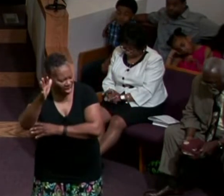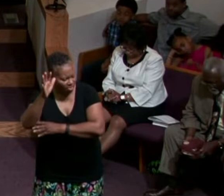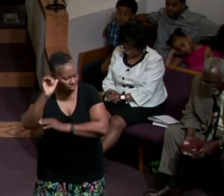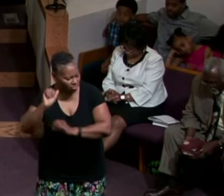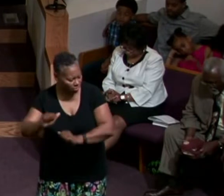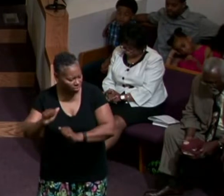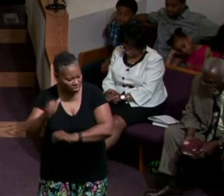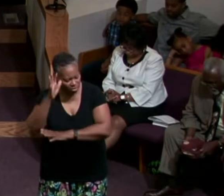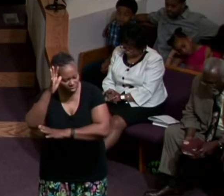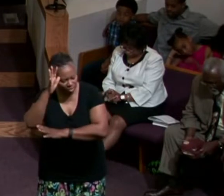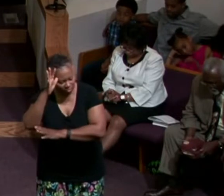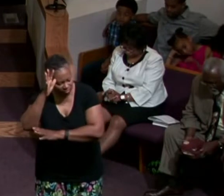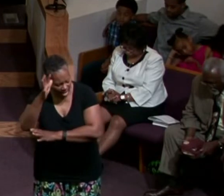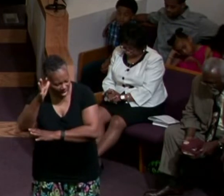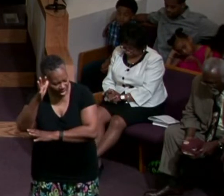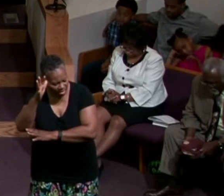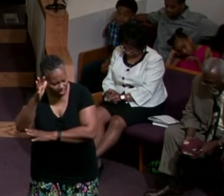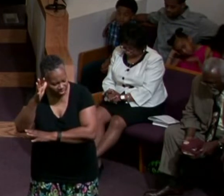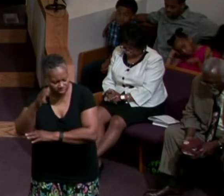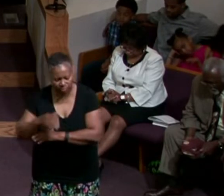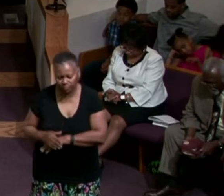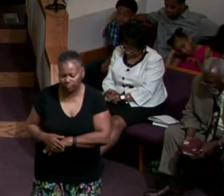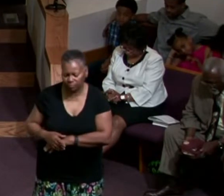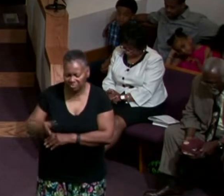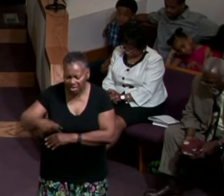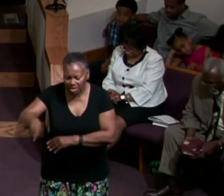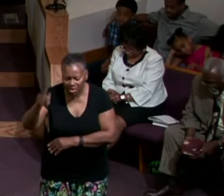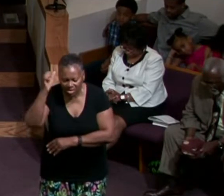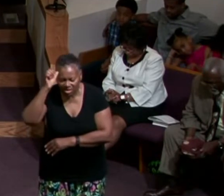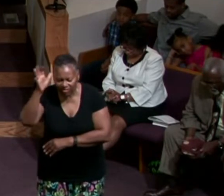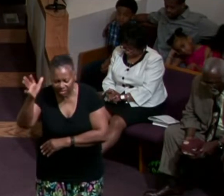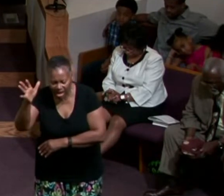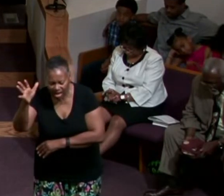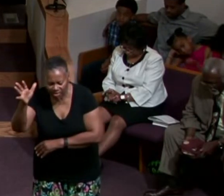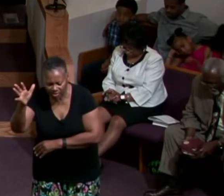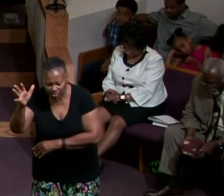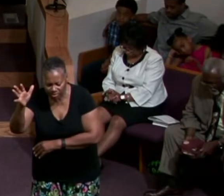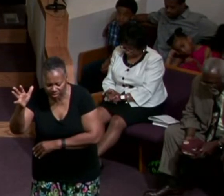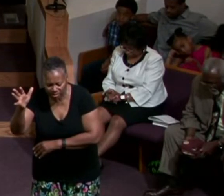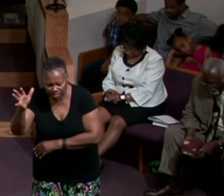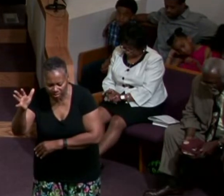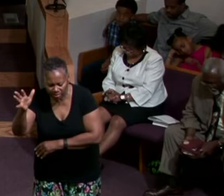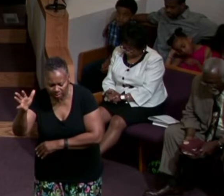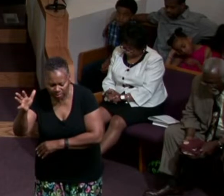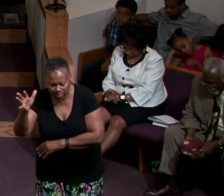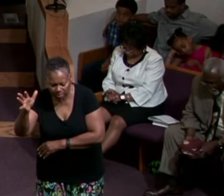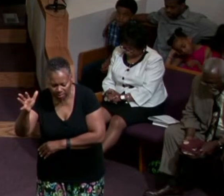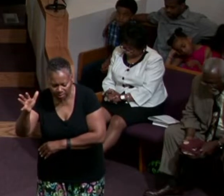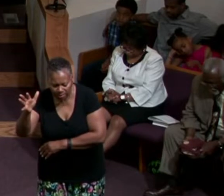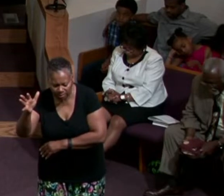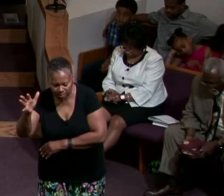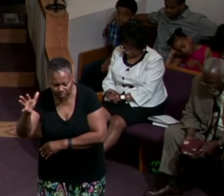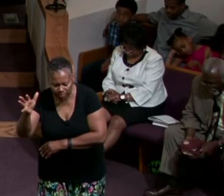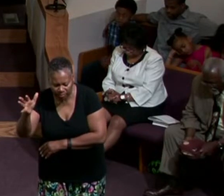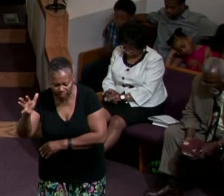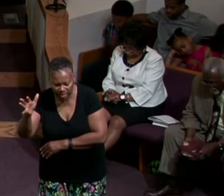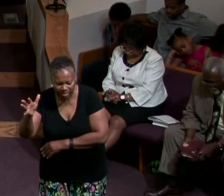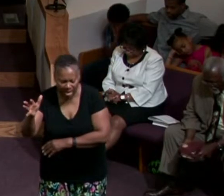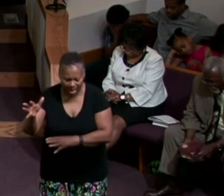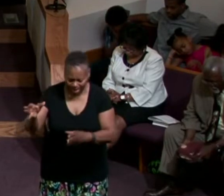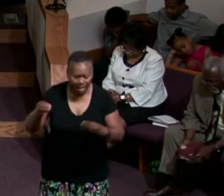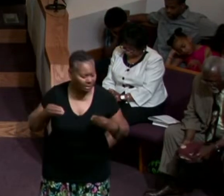fathers, to those fathers who have stepped up, to those fathers who are